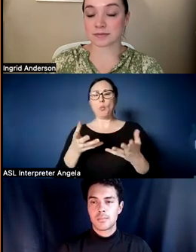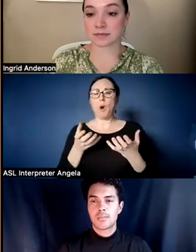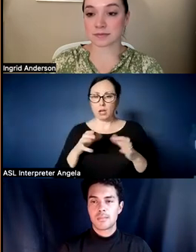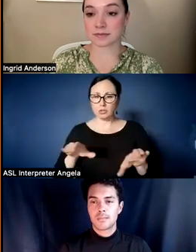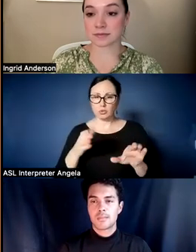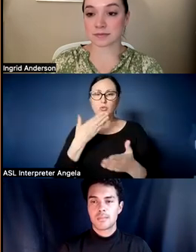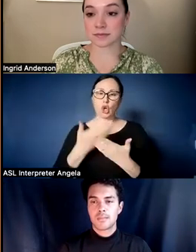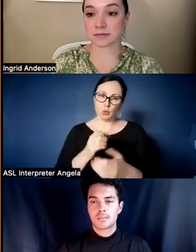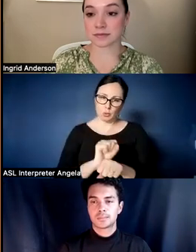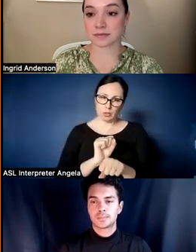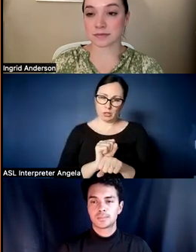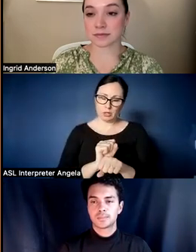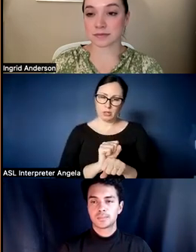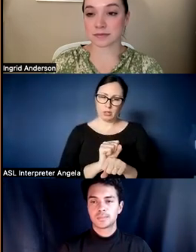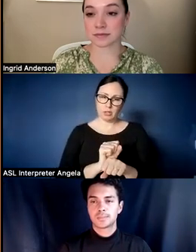I've also,